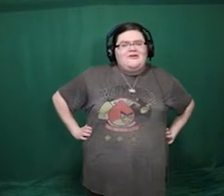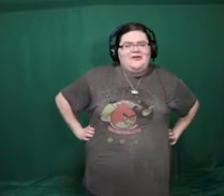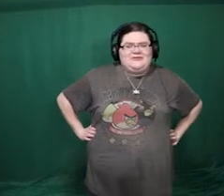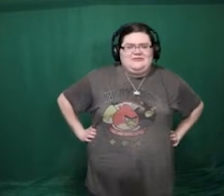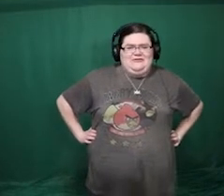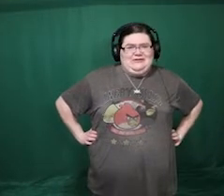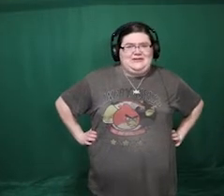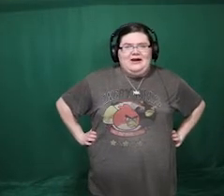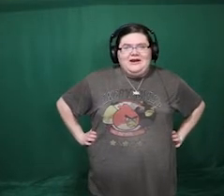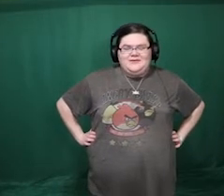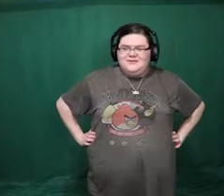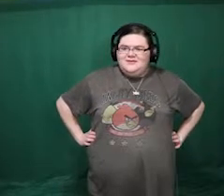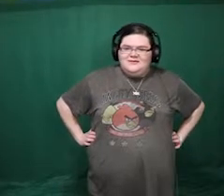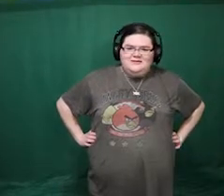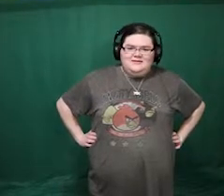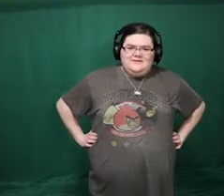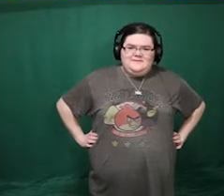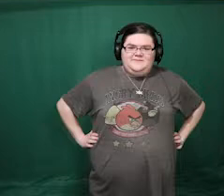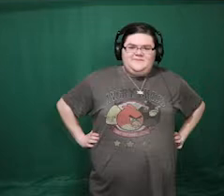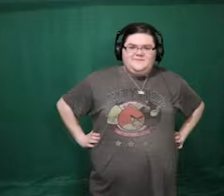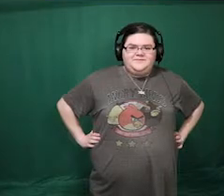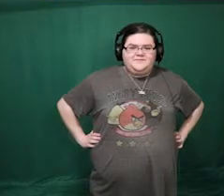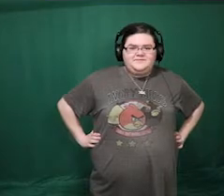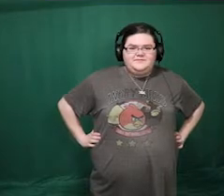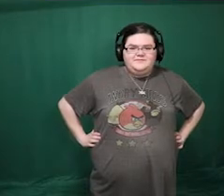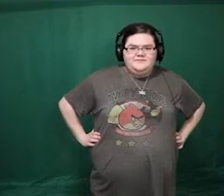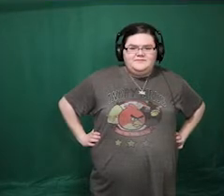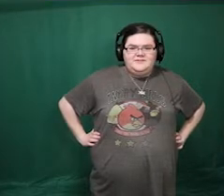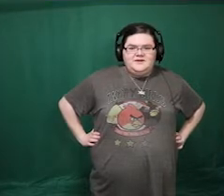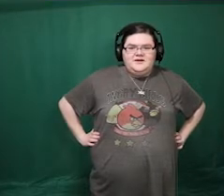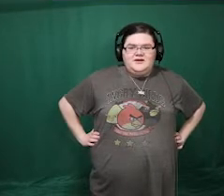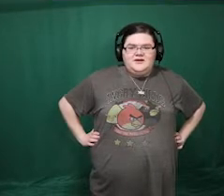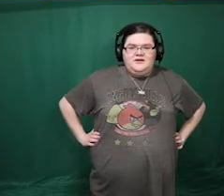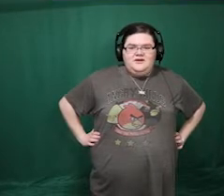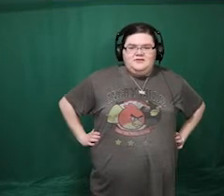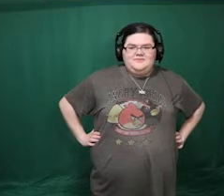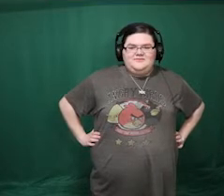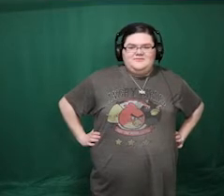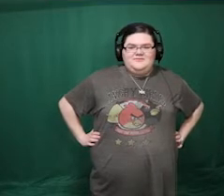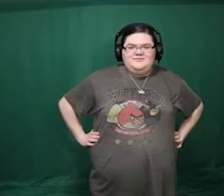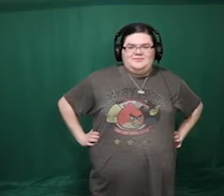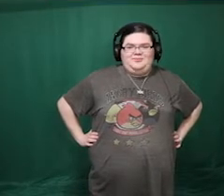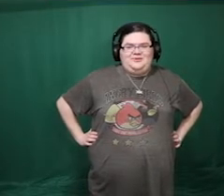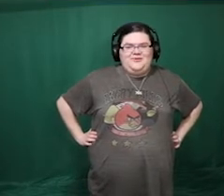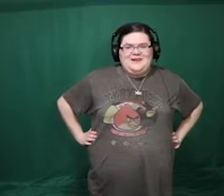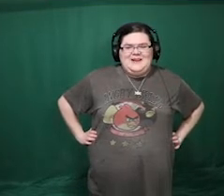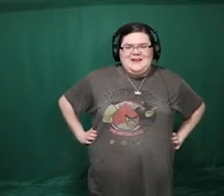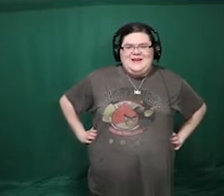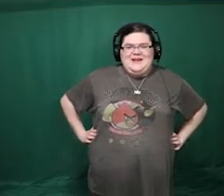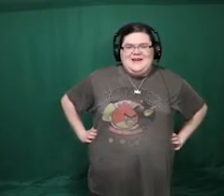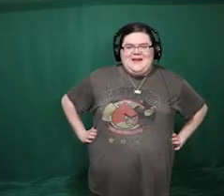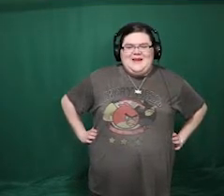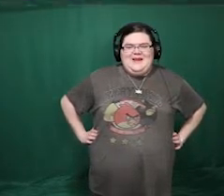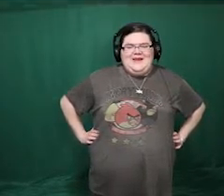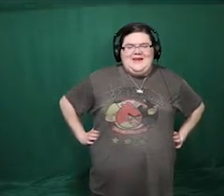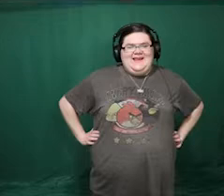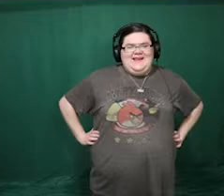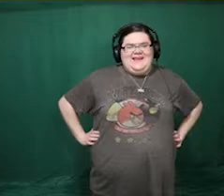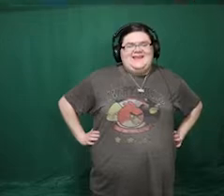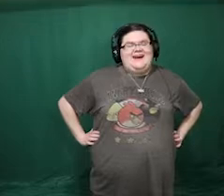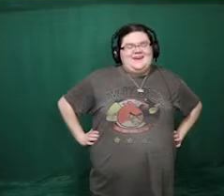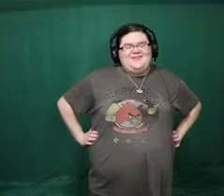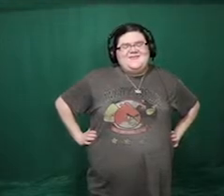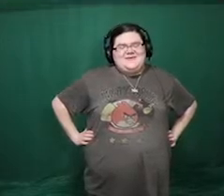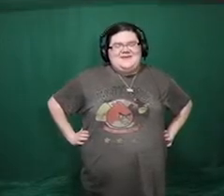Nobody qualifies their first time. So do I just go main menu now? Yeah. No. You watch. You watch, mate. Did you go